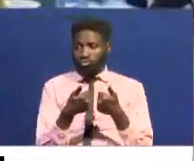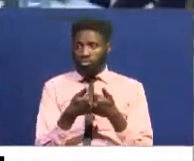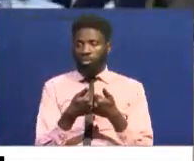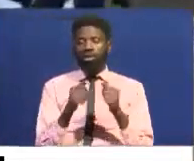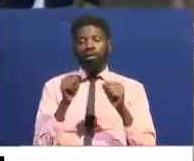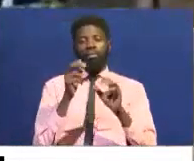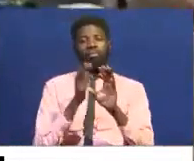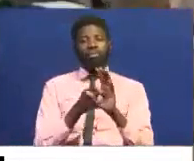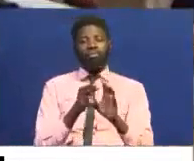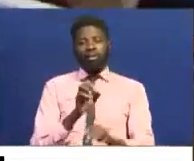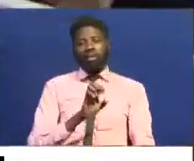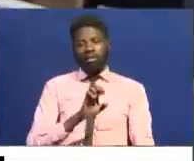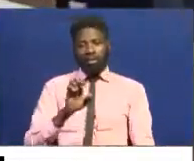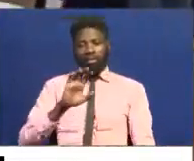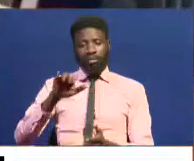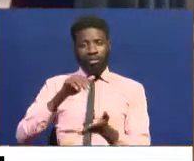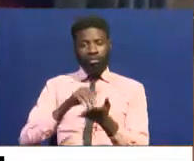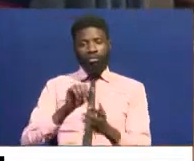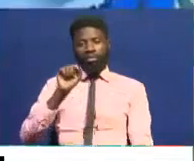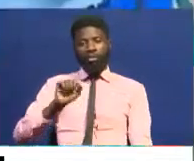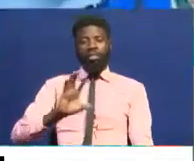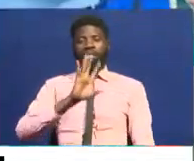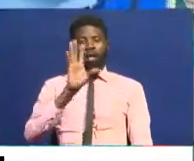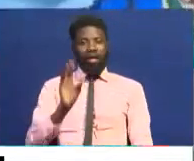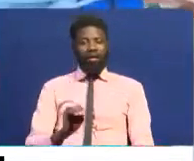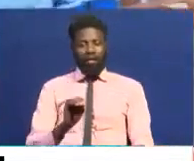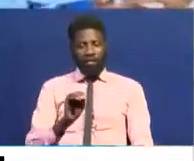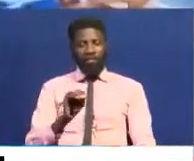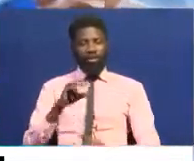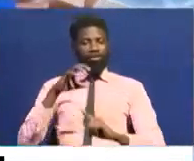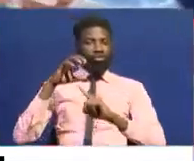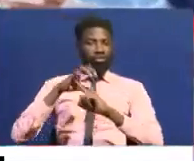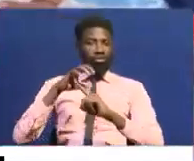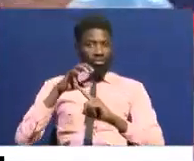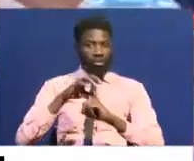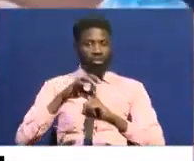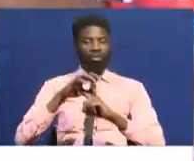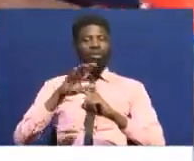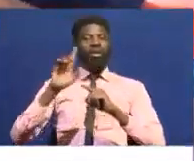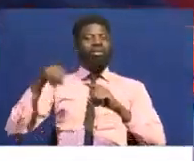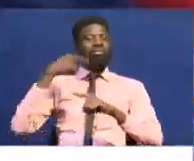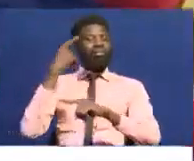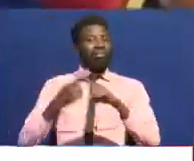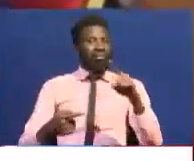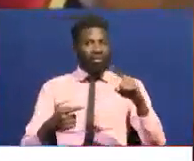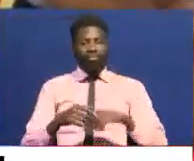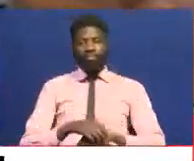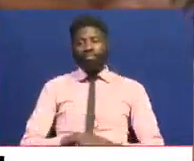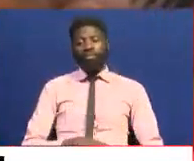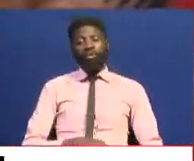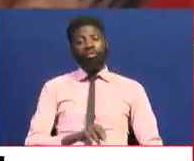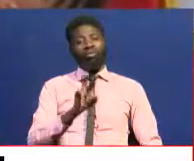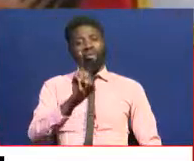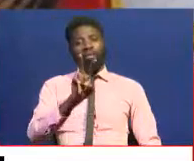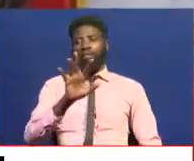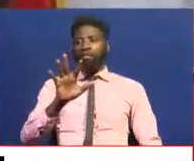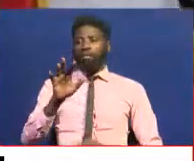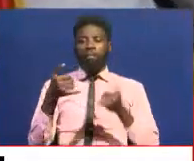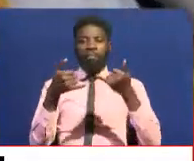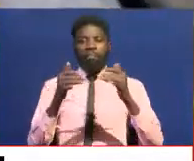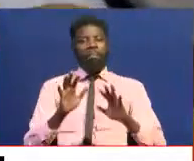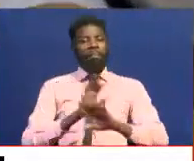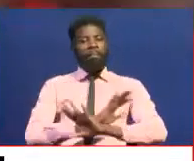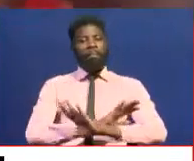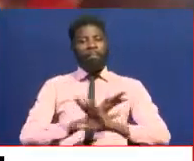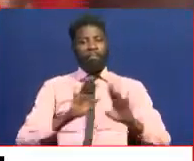East Central South Africa Scrabble Championships qualifiers set for early next year, with only 25 players booking a